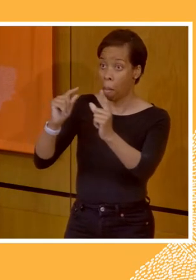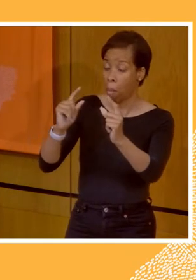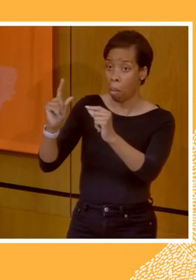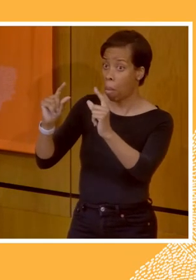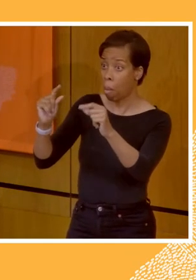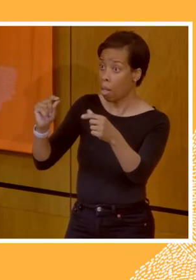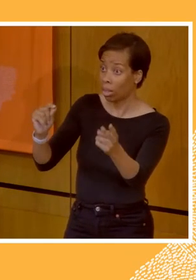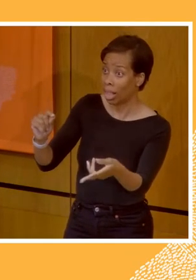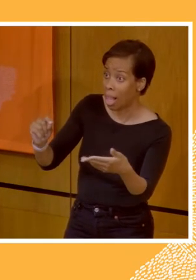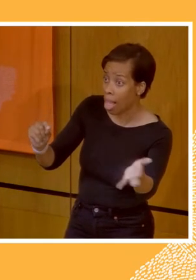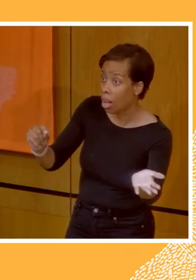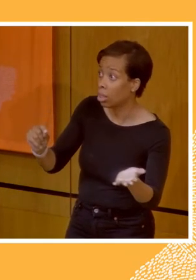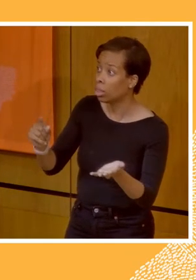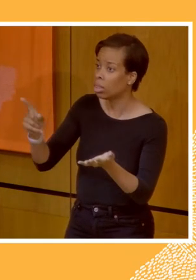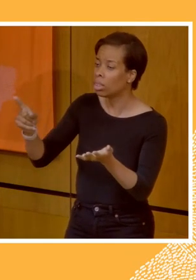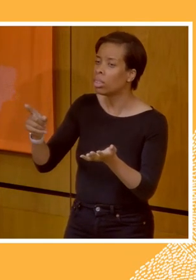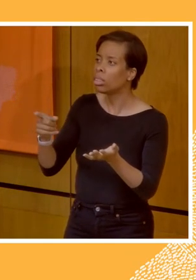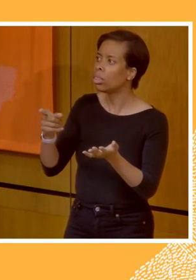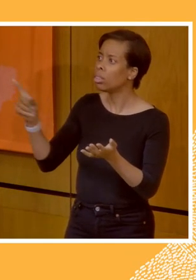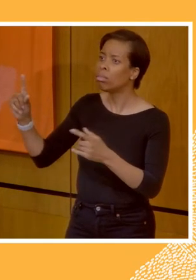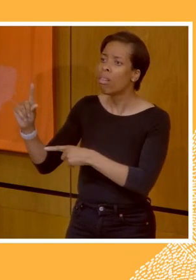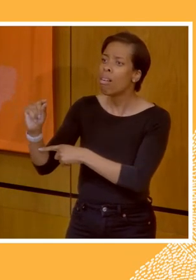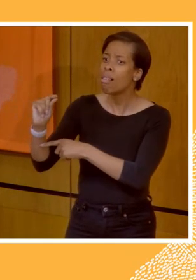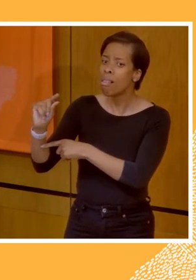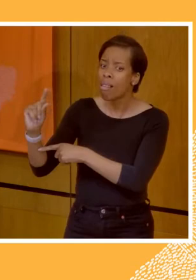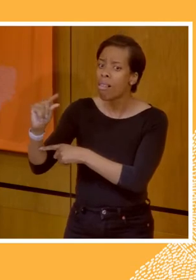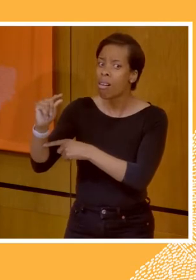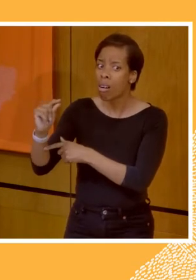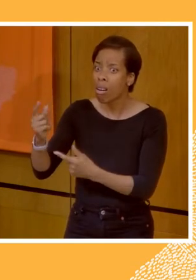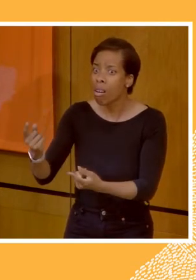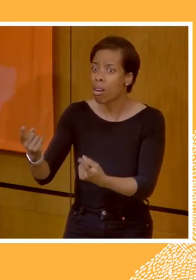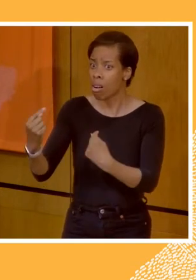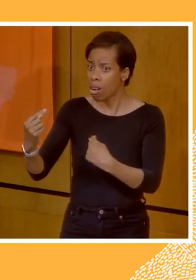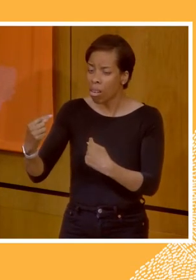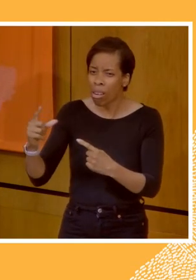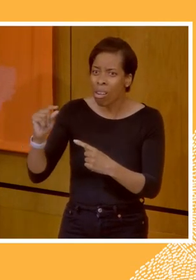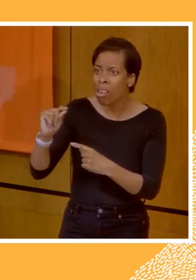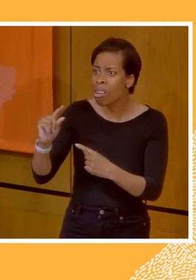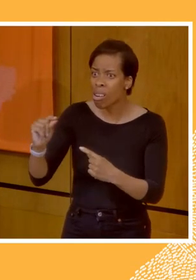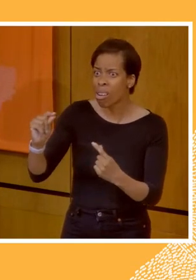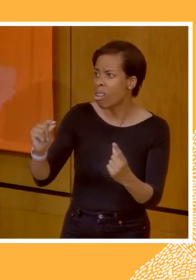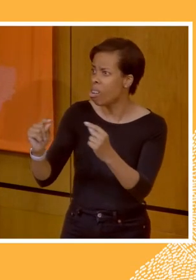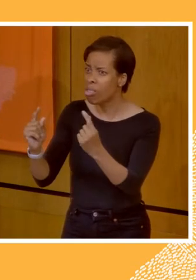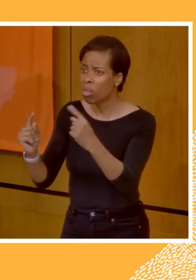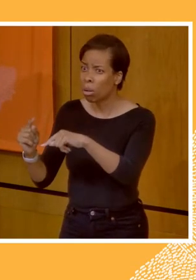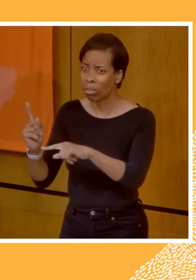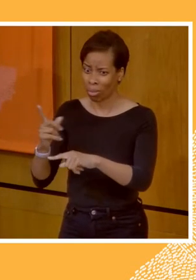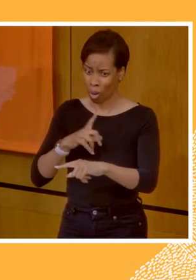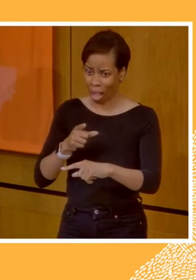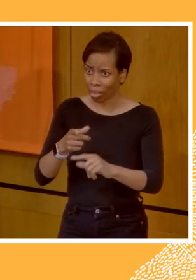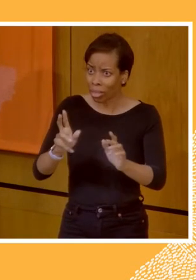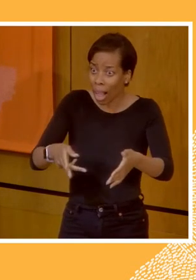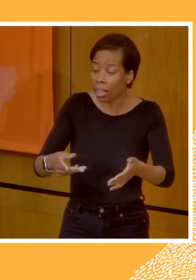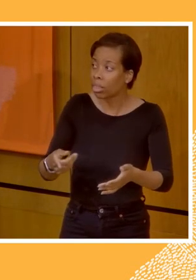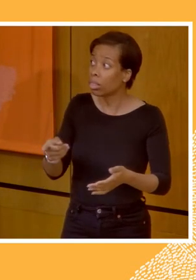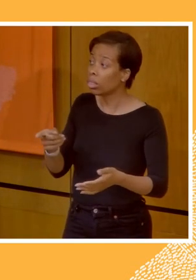of the last chaffinch on this island calling for its partner, which is obviously never going to call back. And so I think when you know the context of that story and you hear that lone